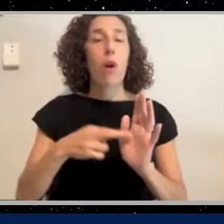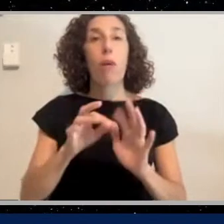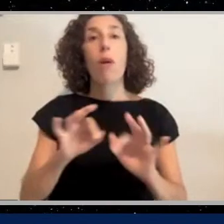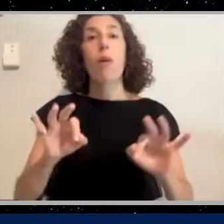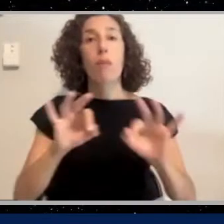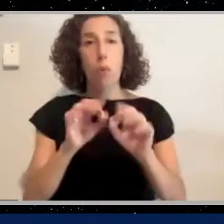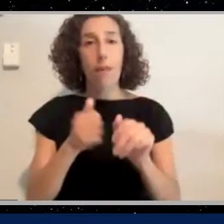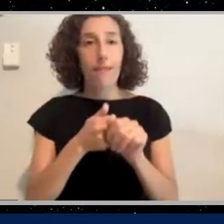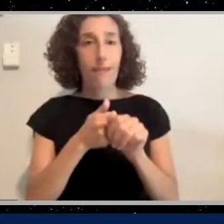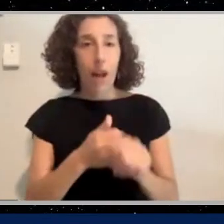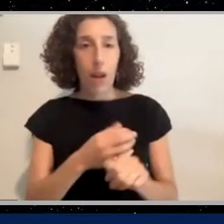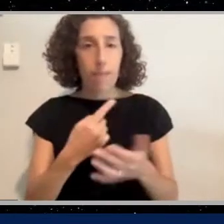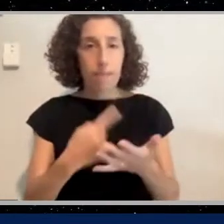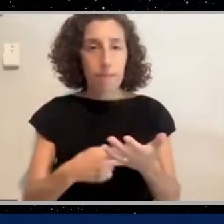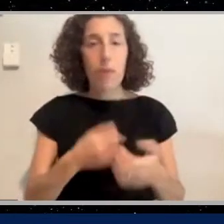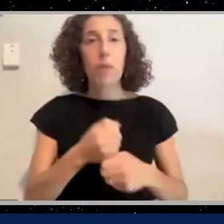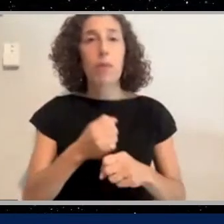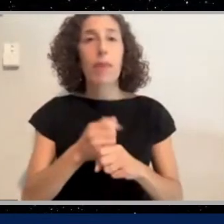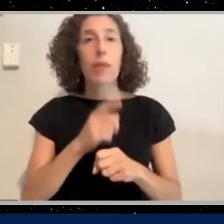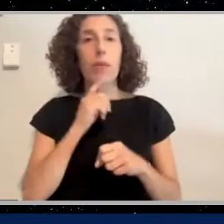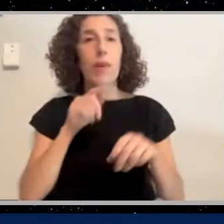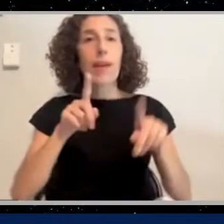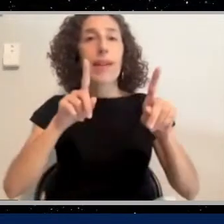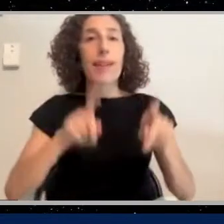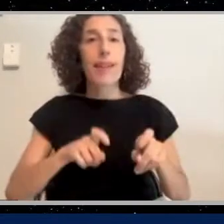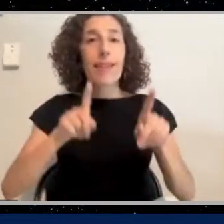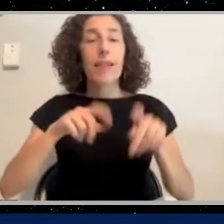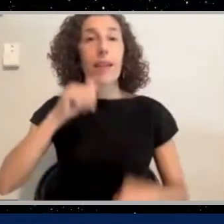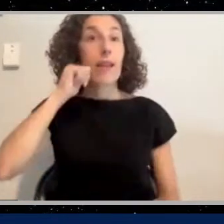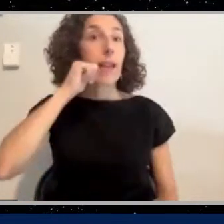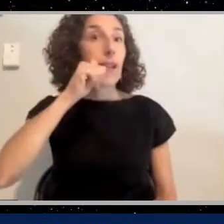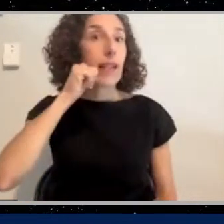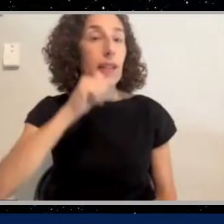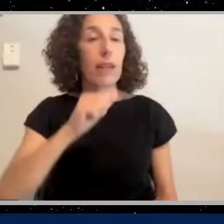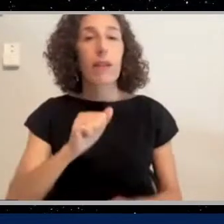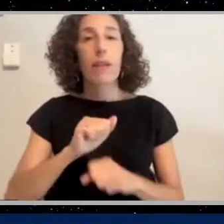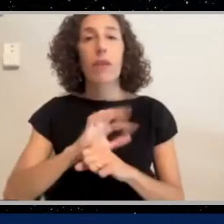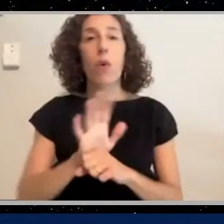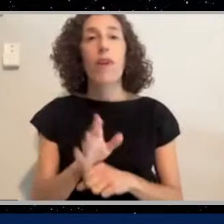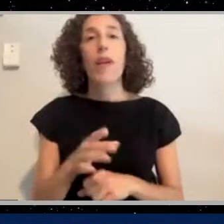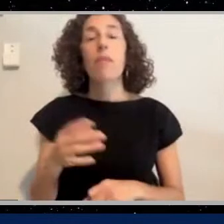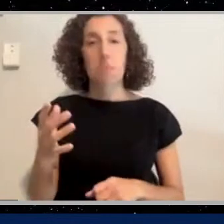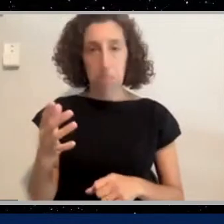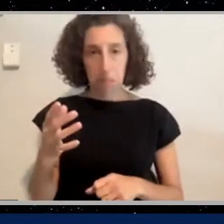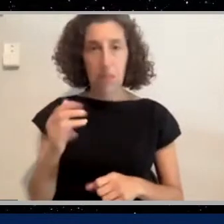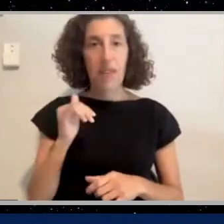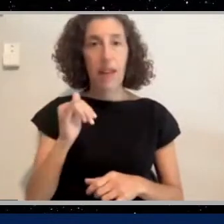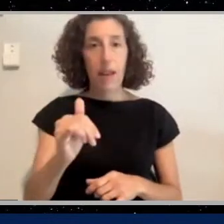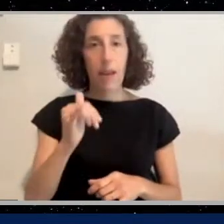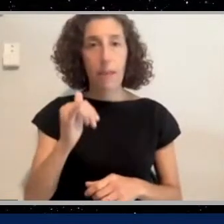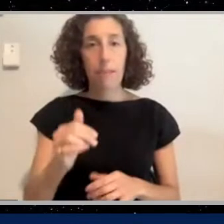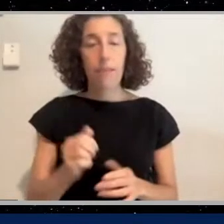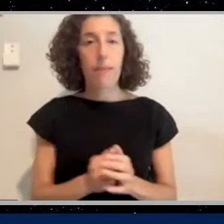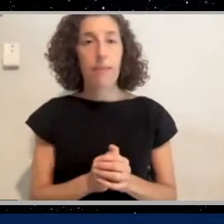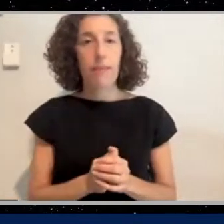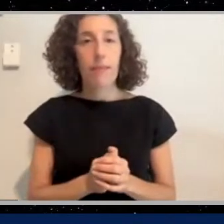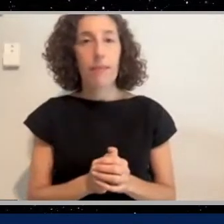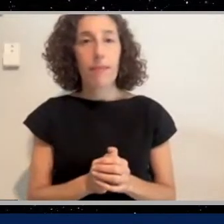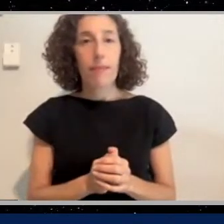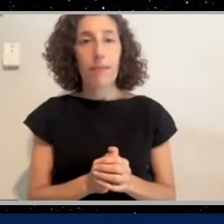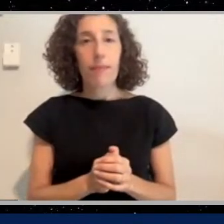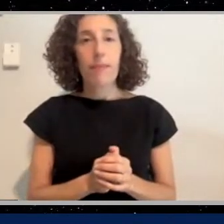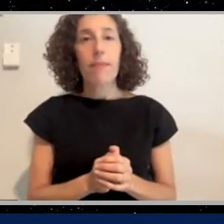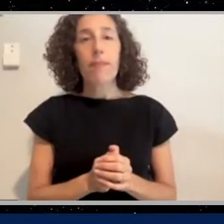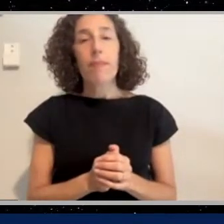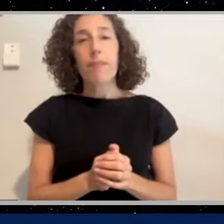do COVID testing every day, while we're there. I think we actually might be in Houston a